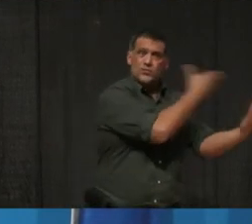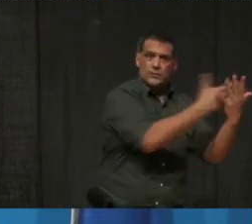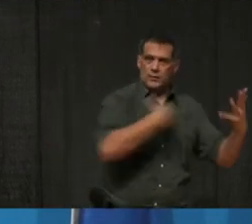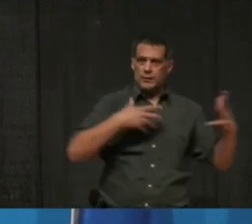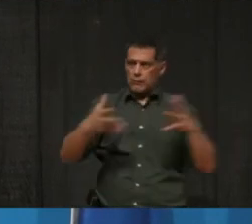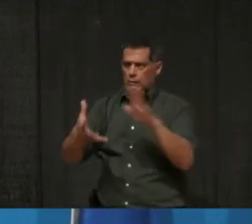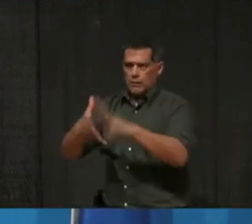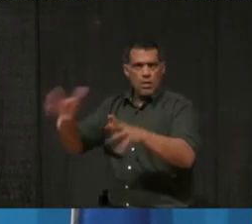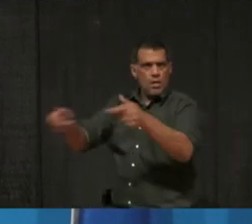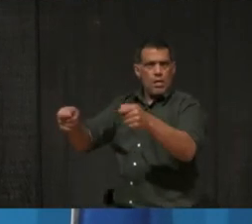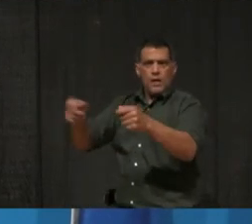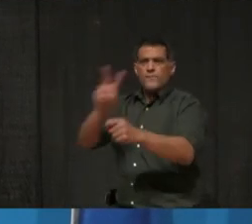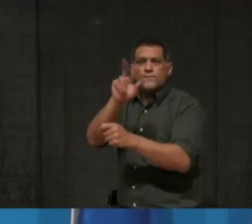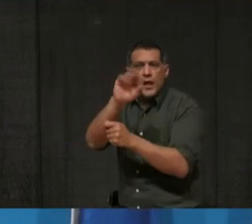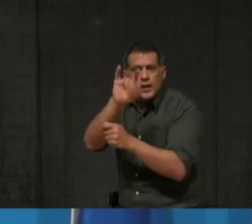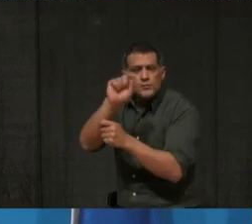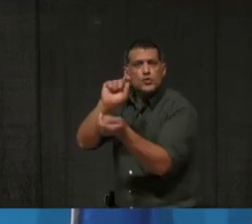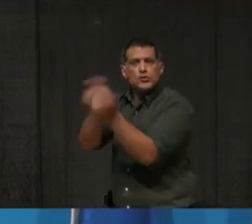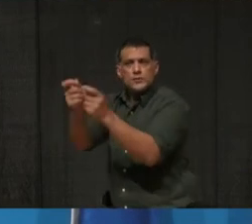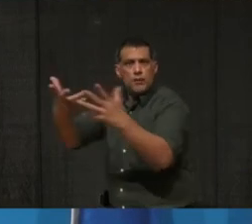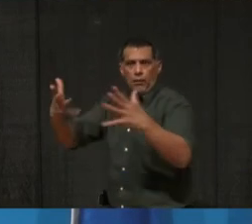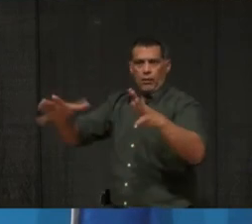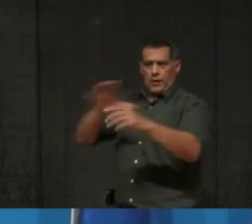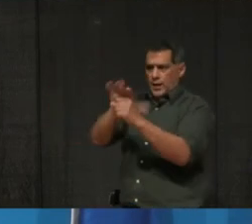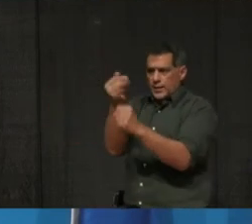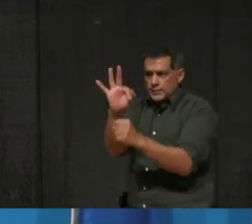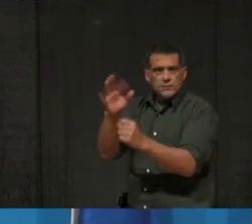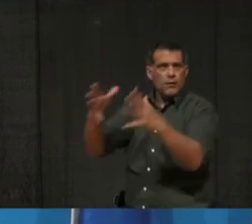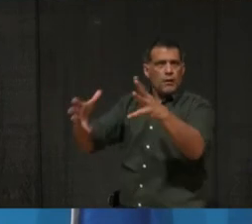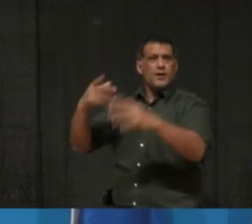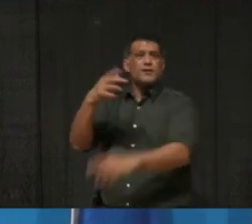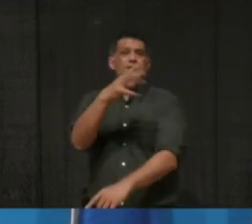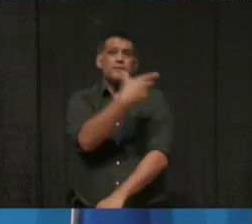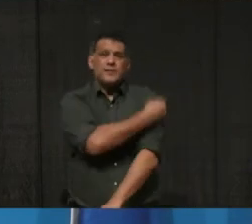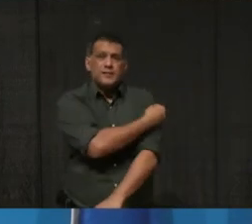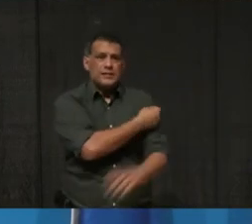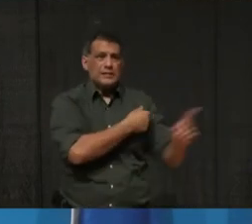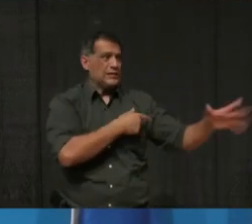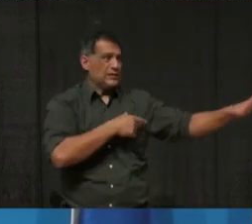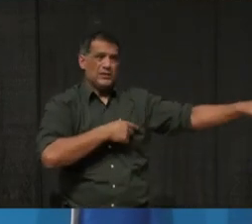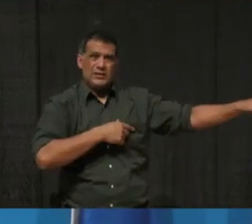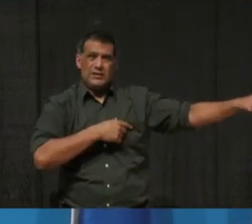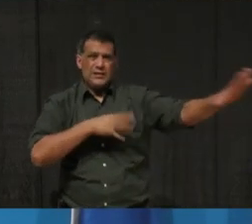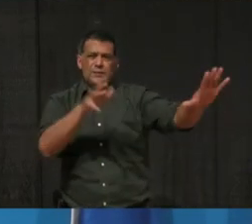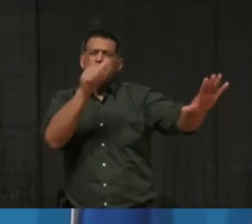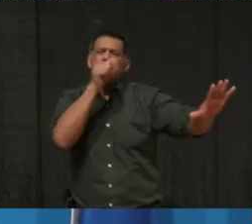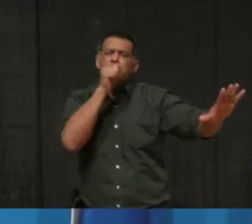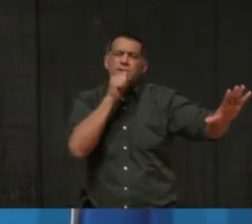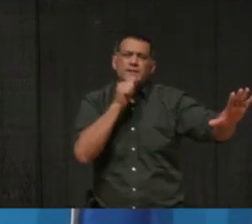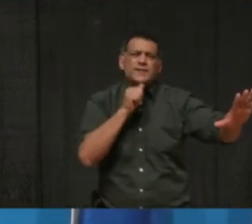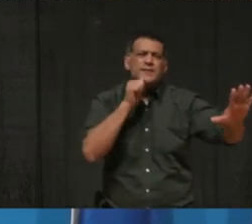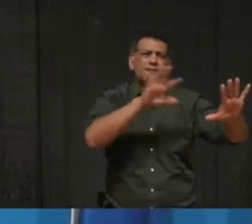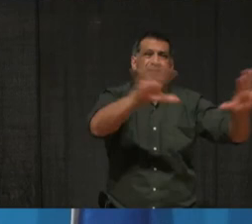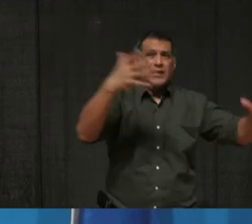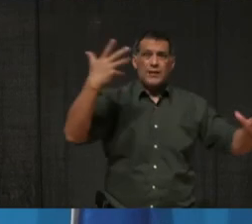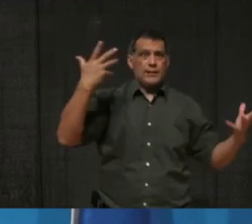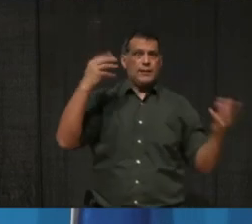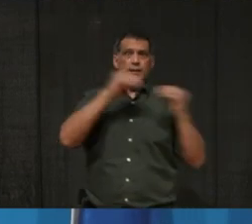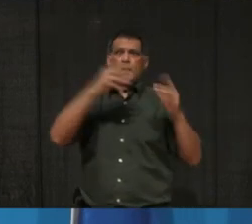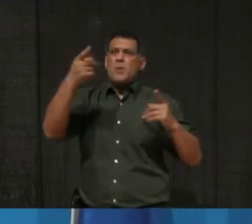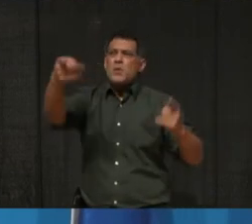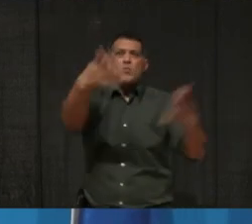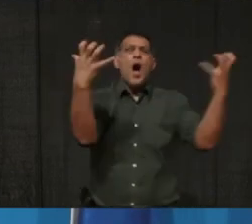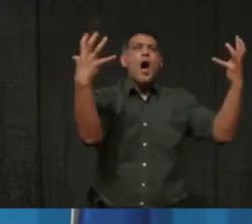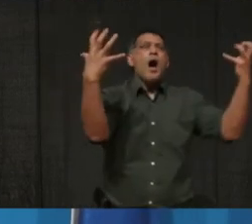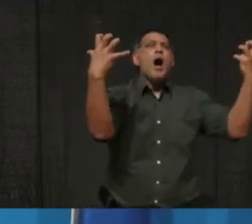Regarding vaccines, I am grateful for your continued patience. I know many residents want the vaccine as soon as possible.